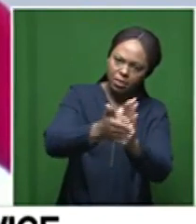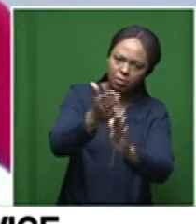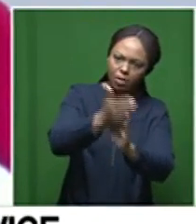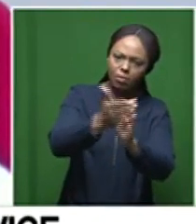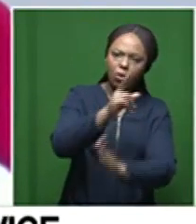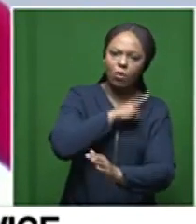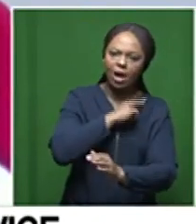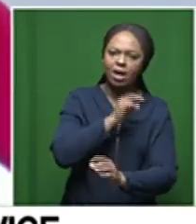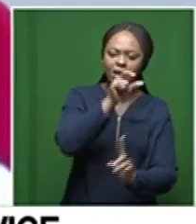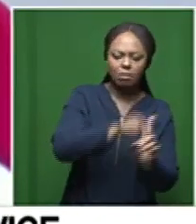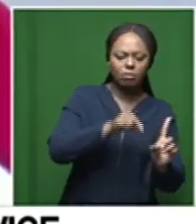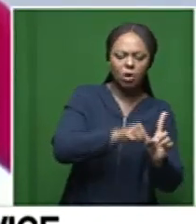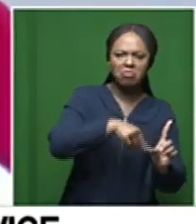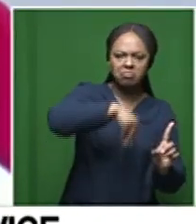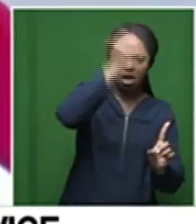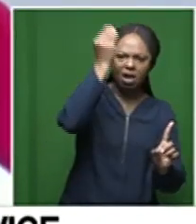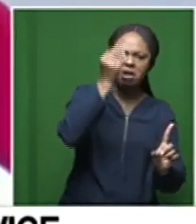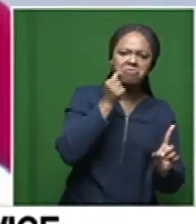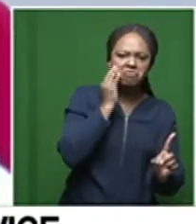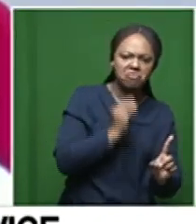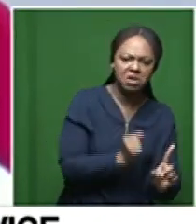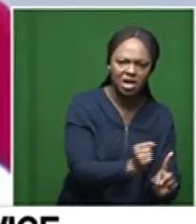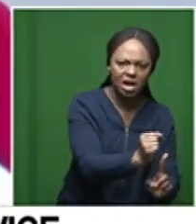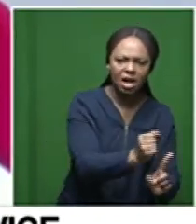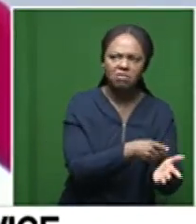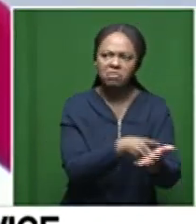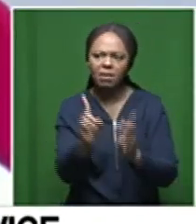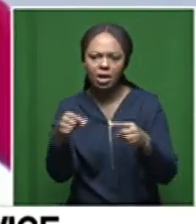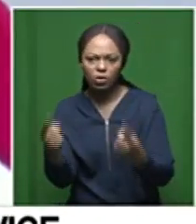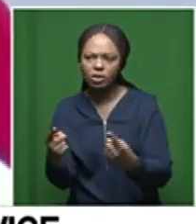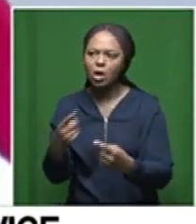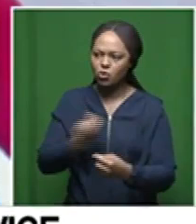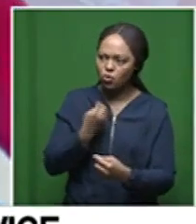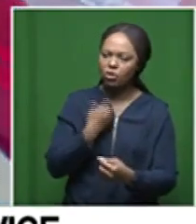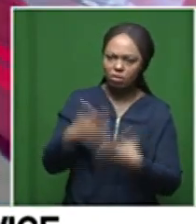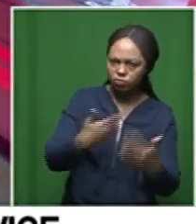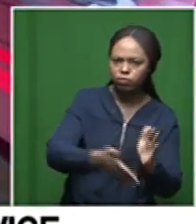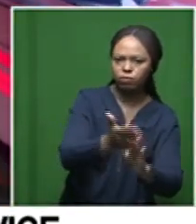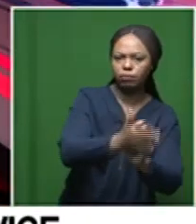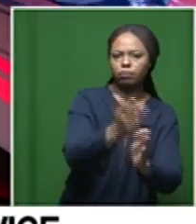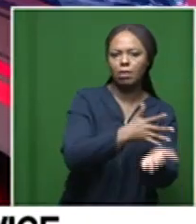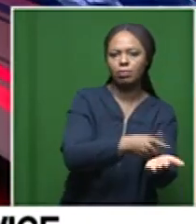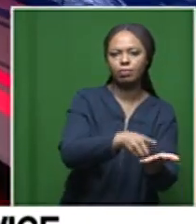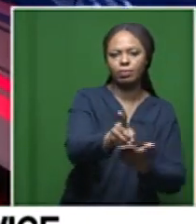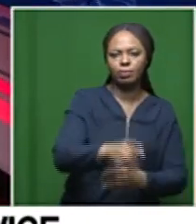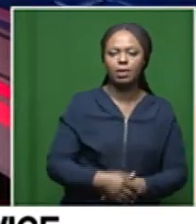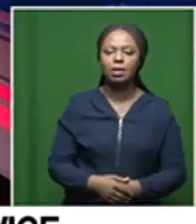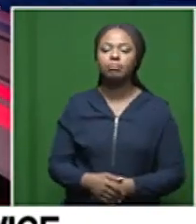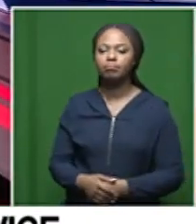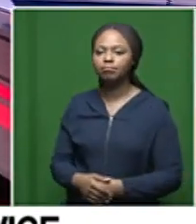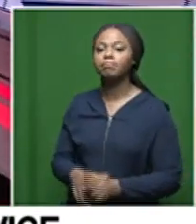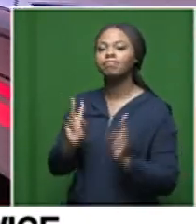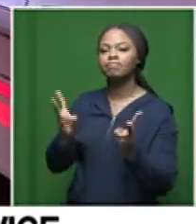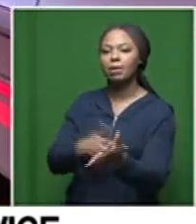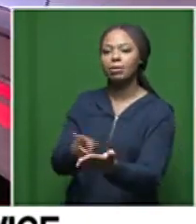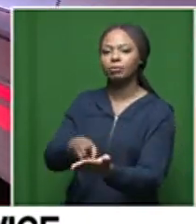can no longer donate, this process, the practice can still be sustained. Regular blood donation, that is what we're looking for. We've got Patricia